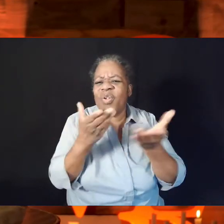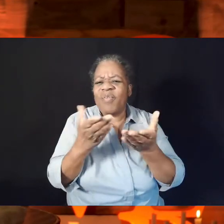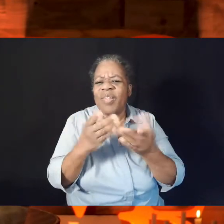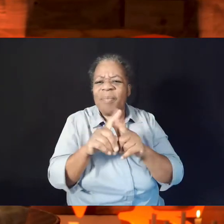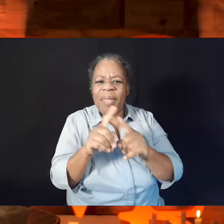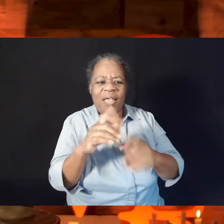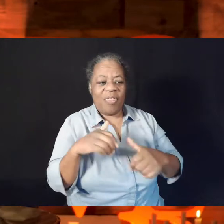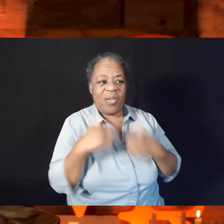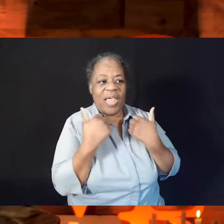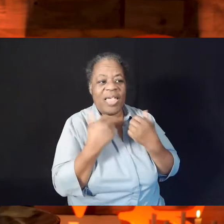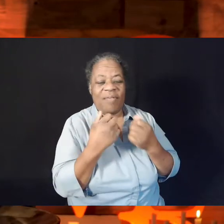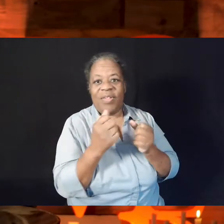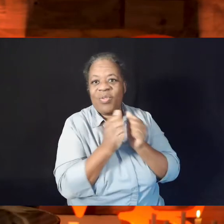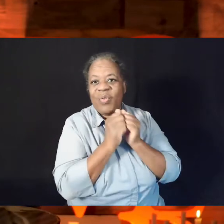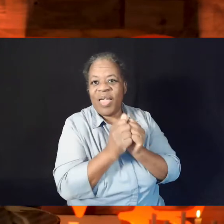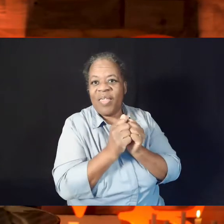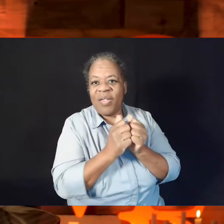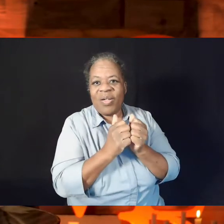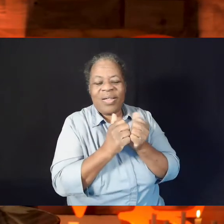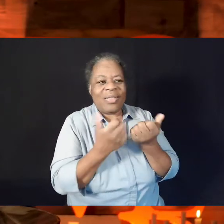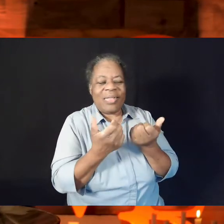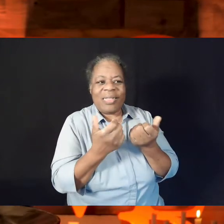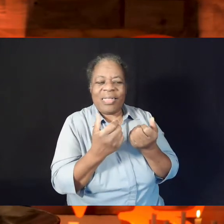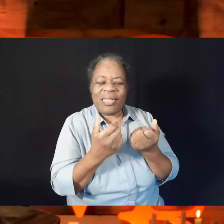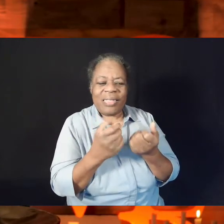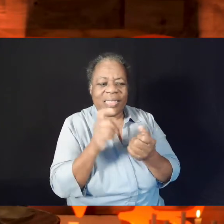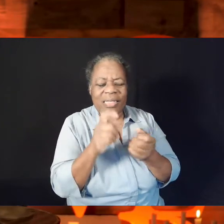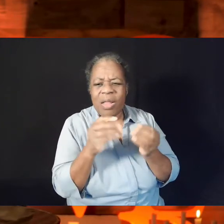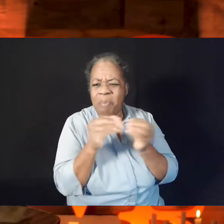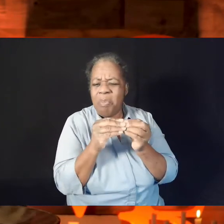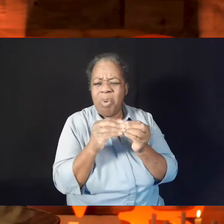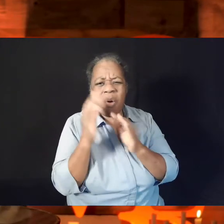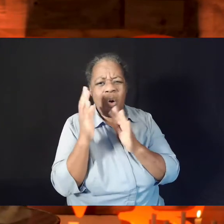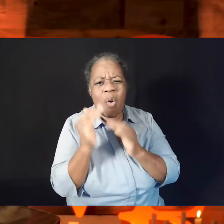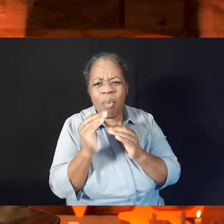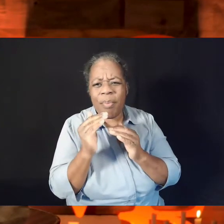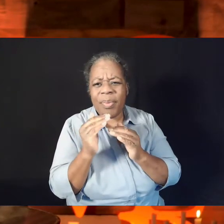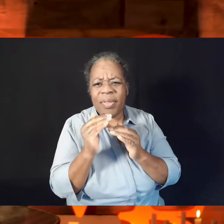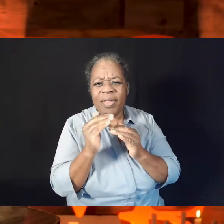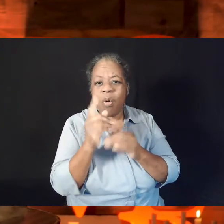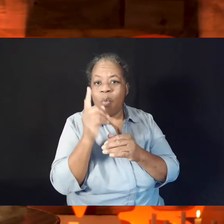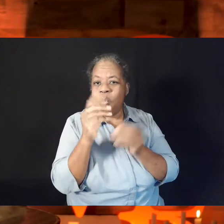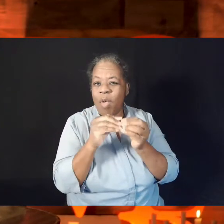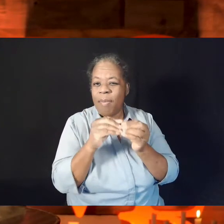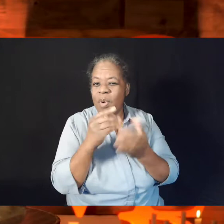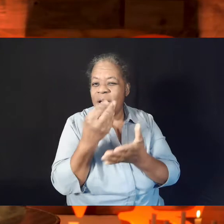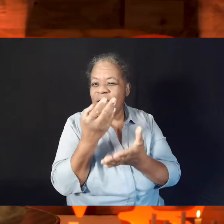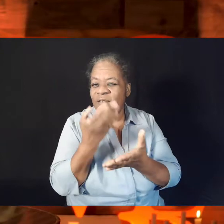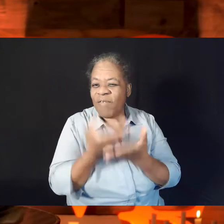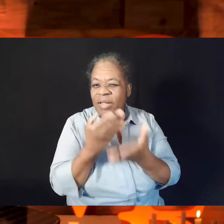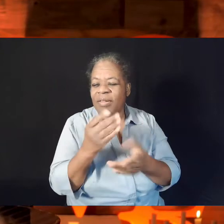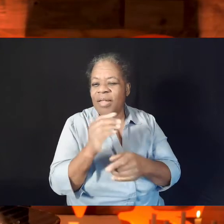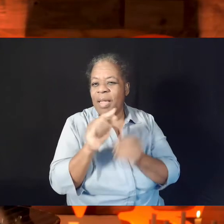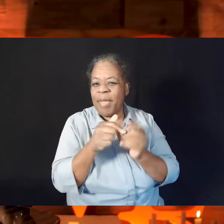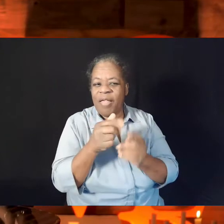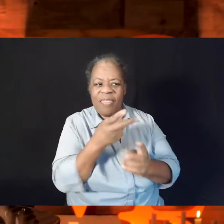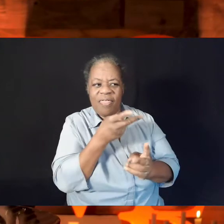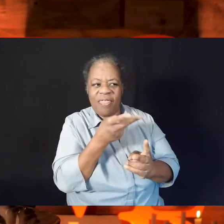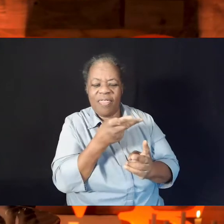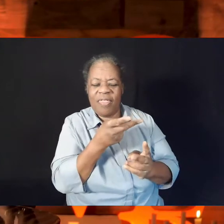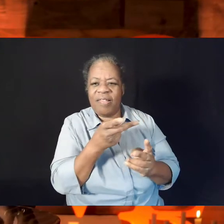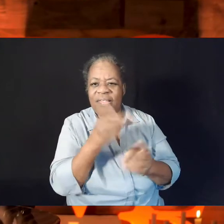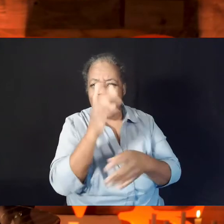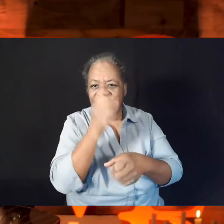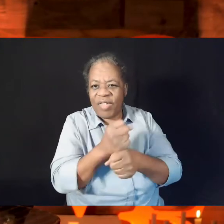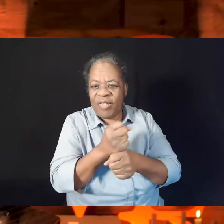for. Notice Dr. Luke had one more fact to share with us about this faithful couple. They were